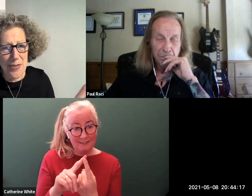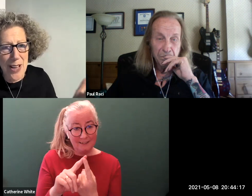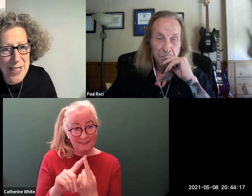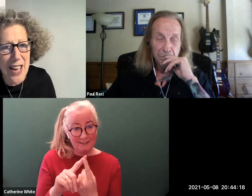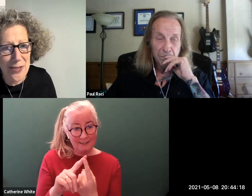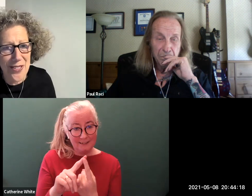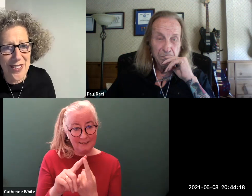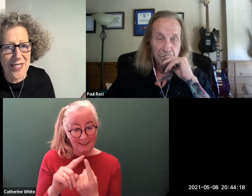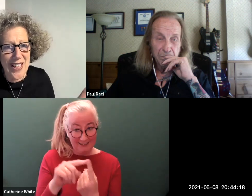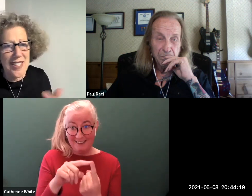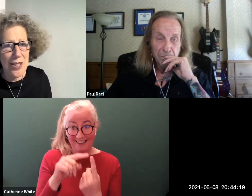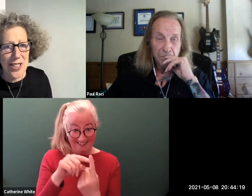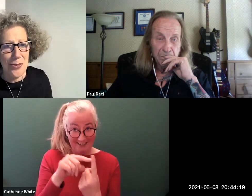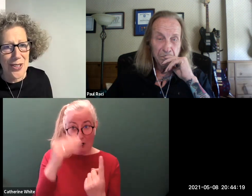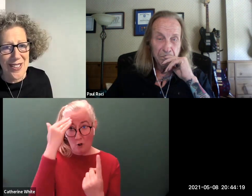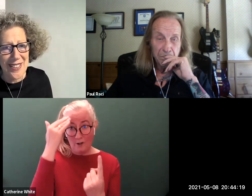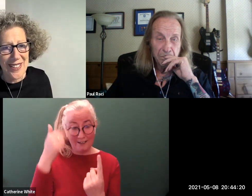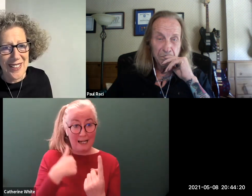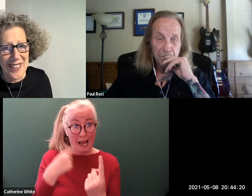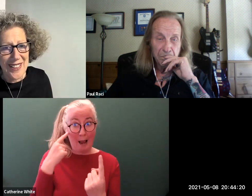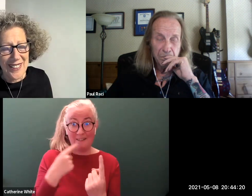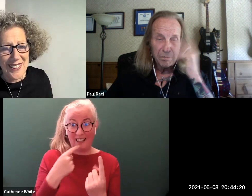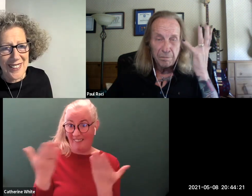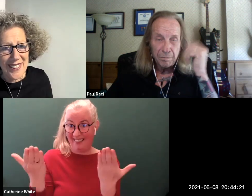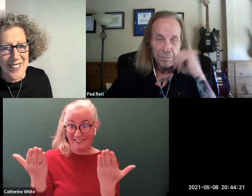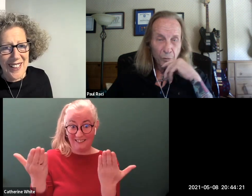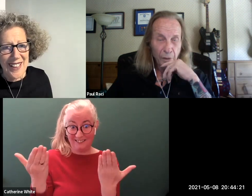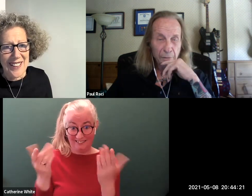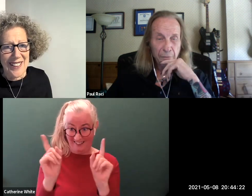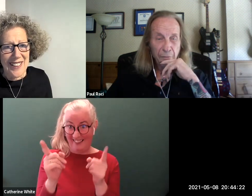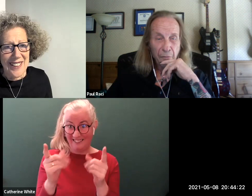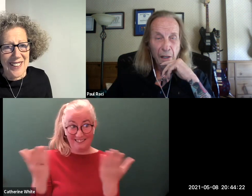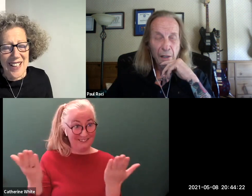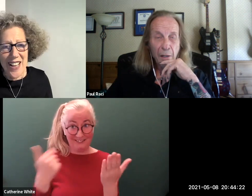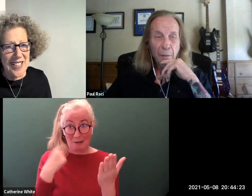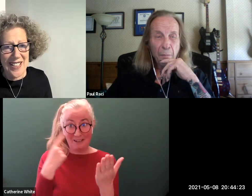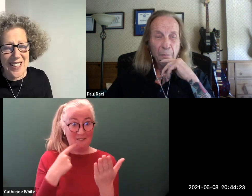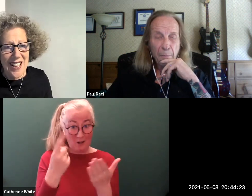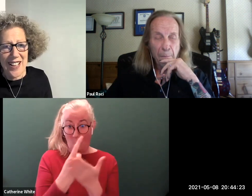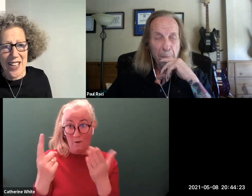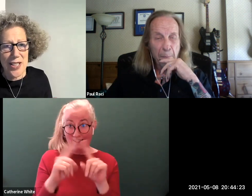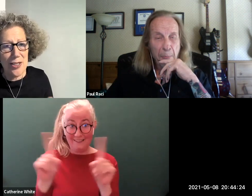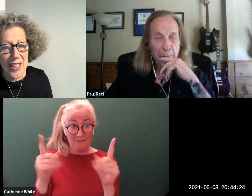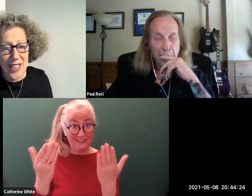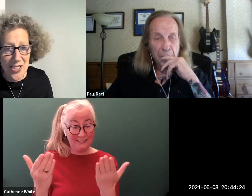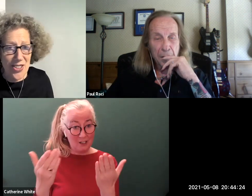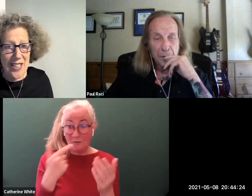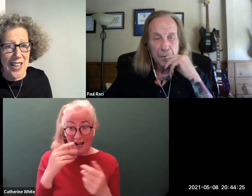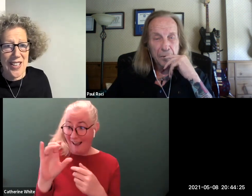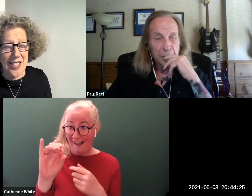it's I'm deaf. That's the only difference. Right. And ISL